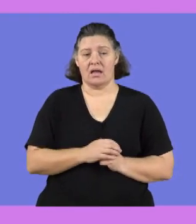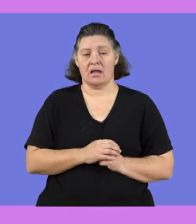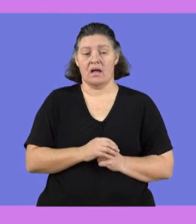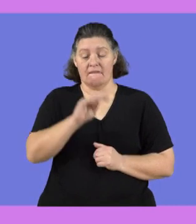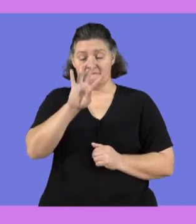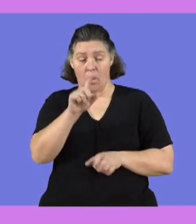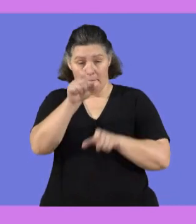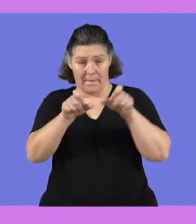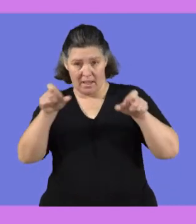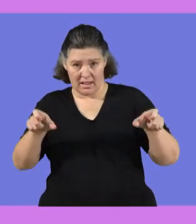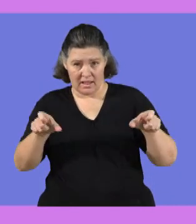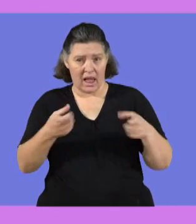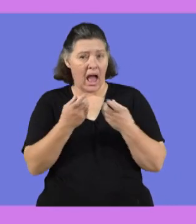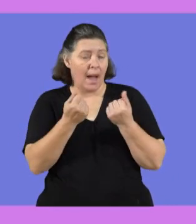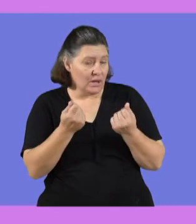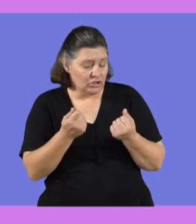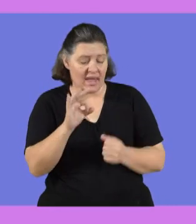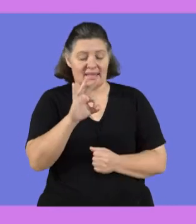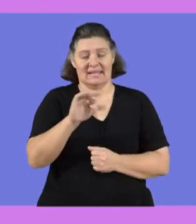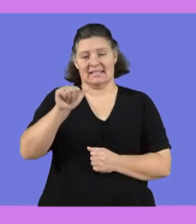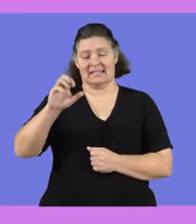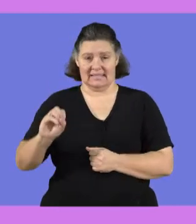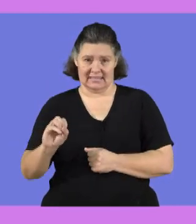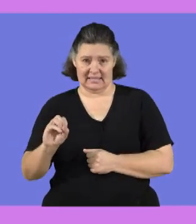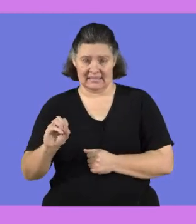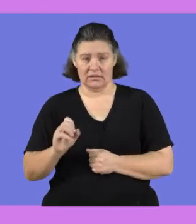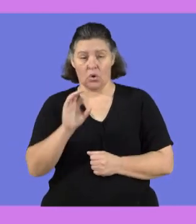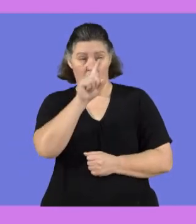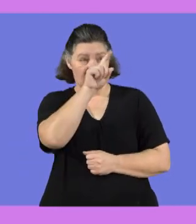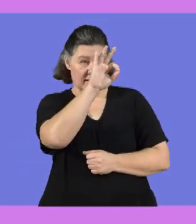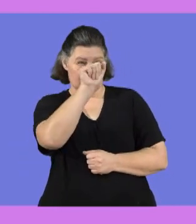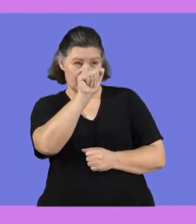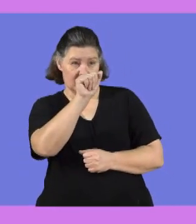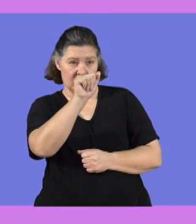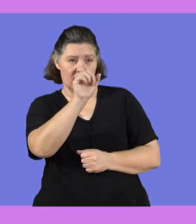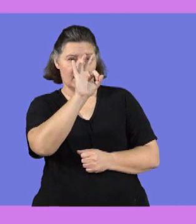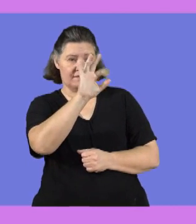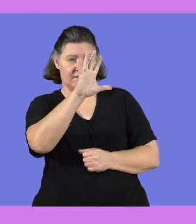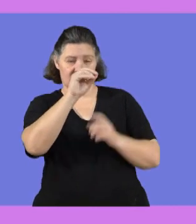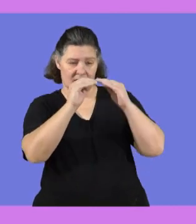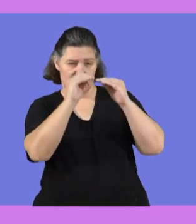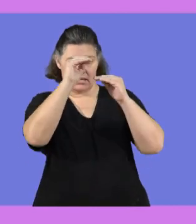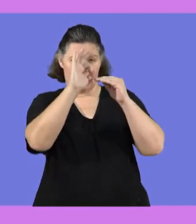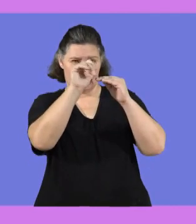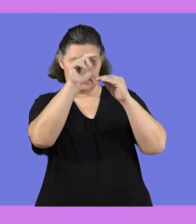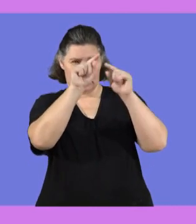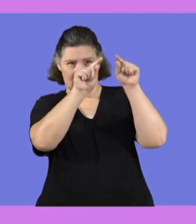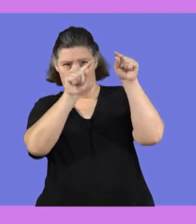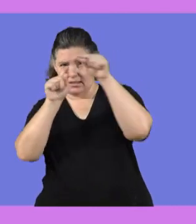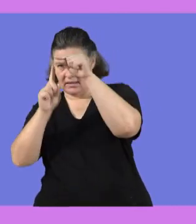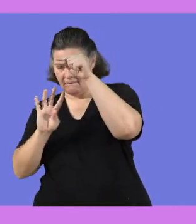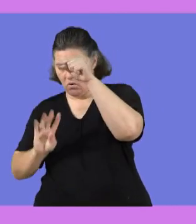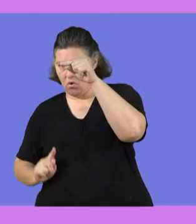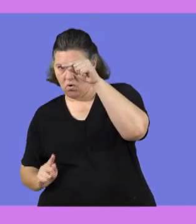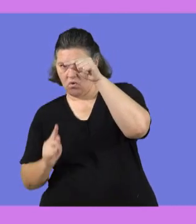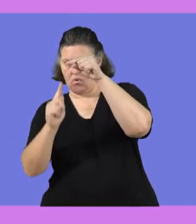it's 360, if it's 4, if there are 4, the cost is 360. So you have your 4, and